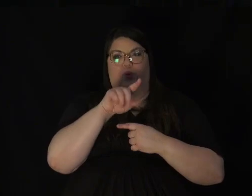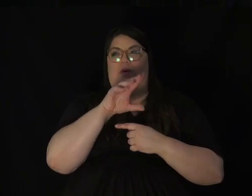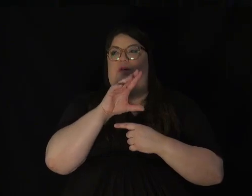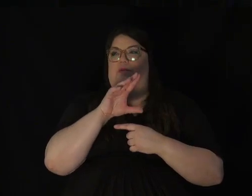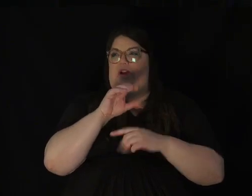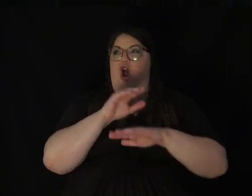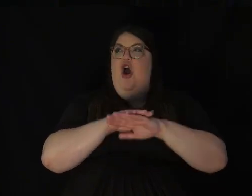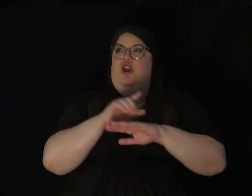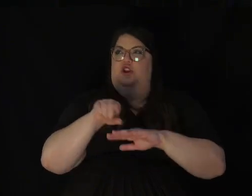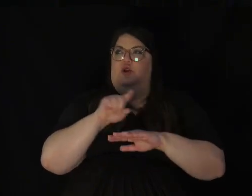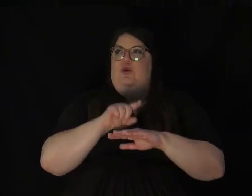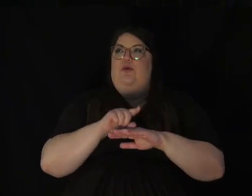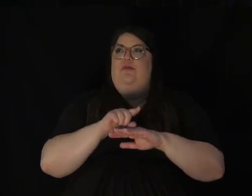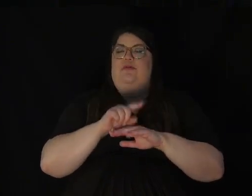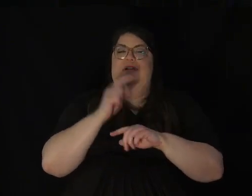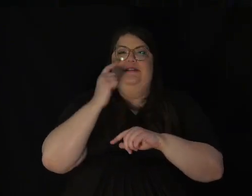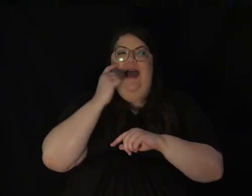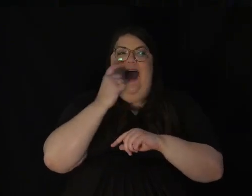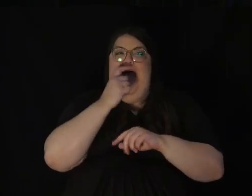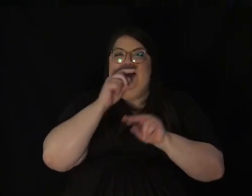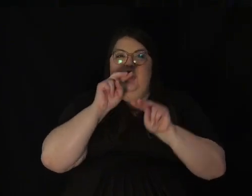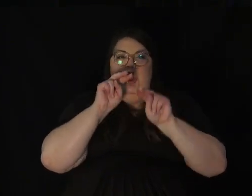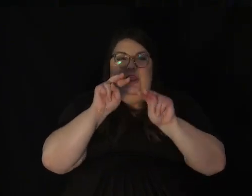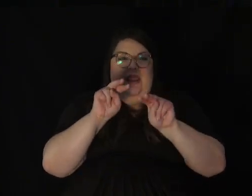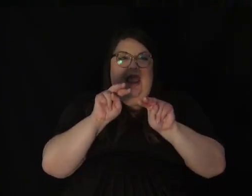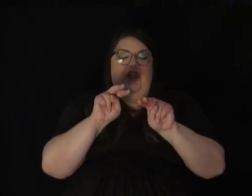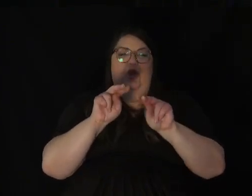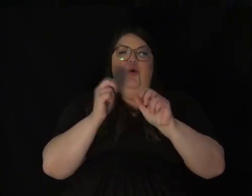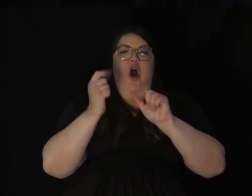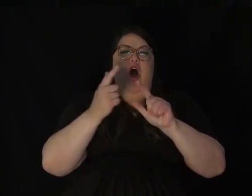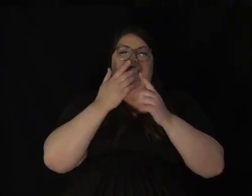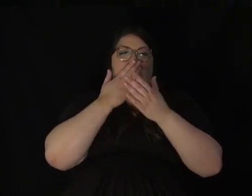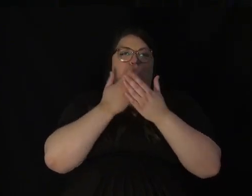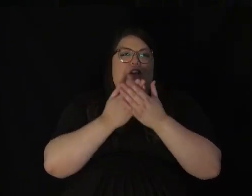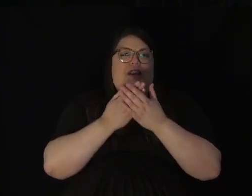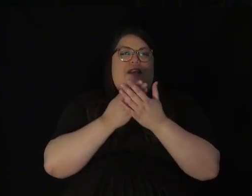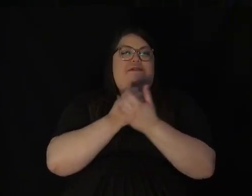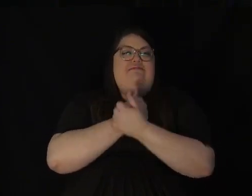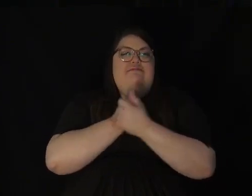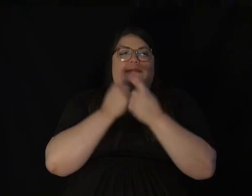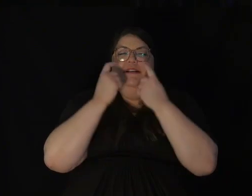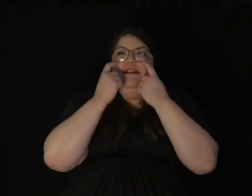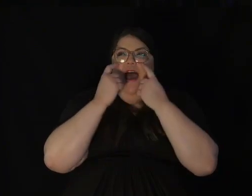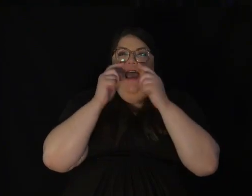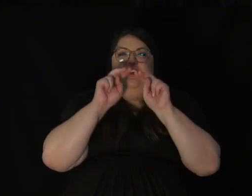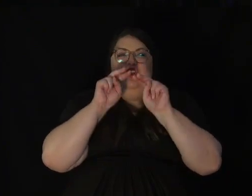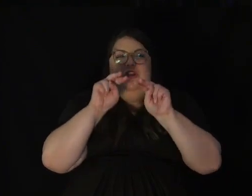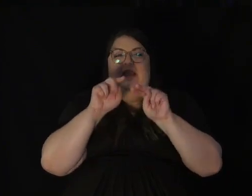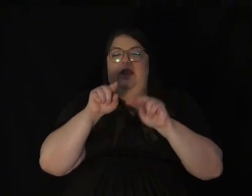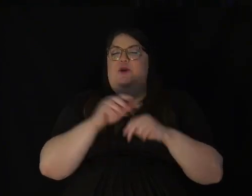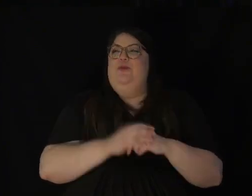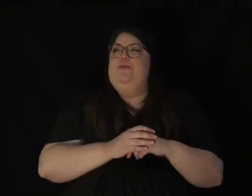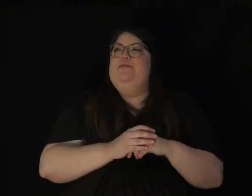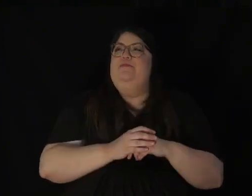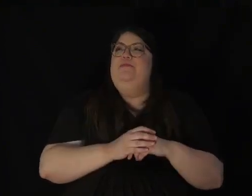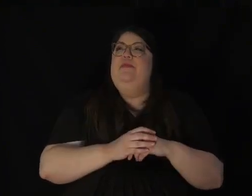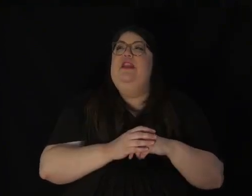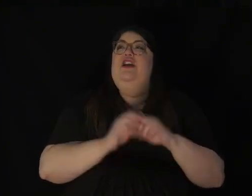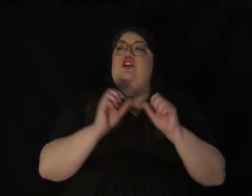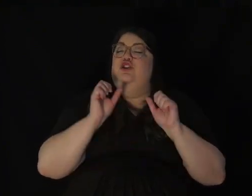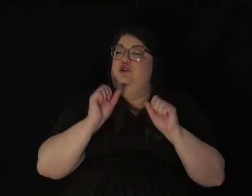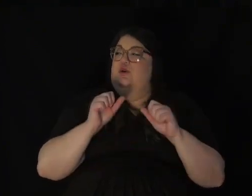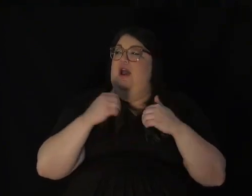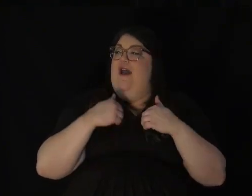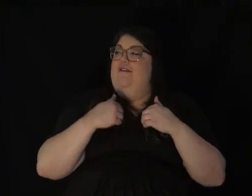the love in his eyes looking at you. All the goodness in his eyes on you. And in order to have a